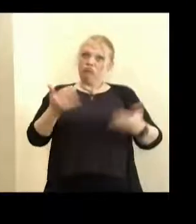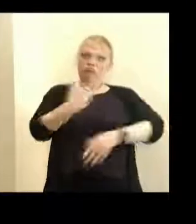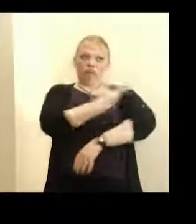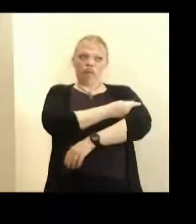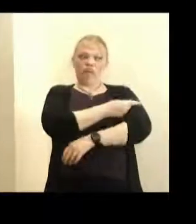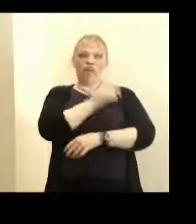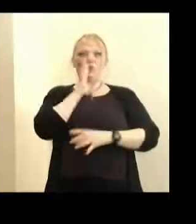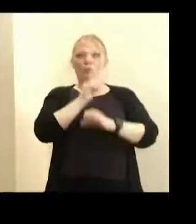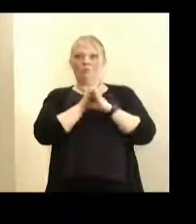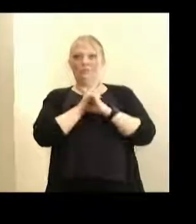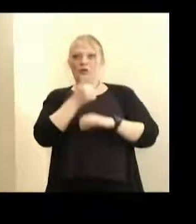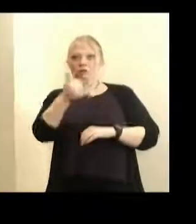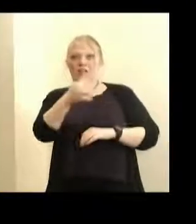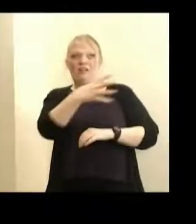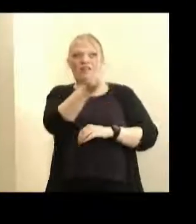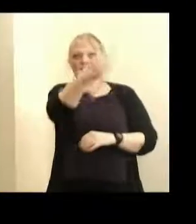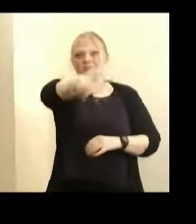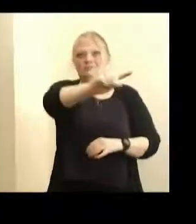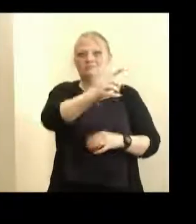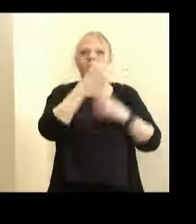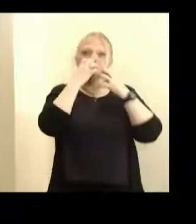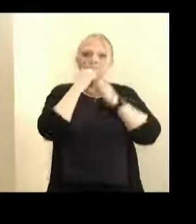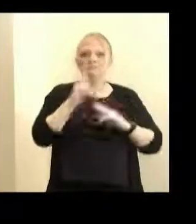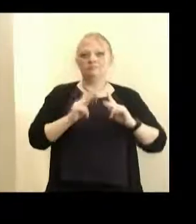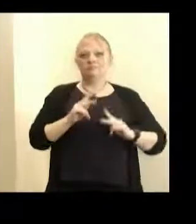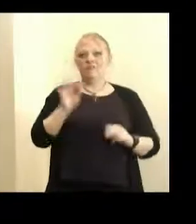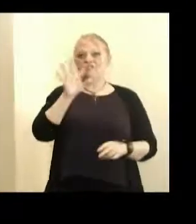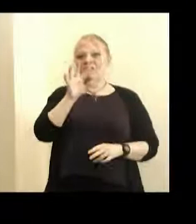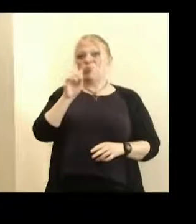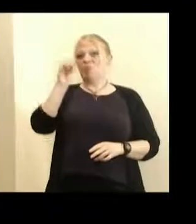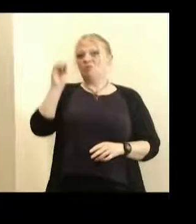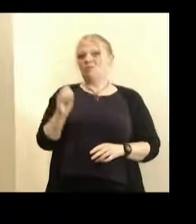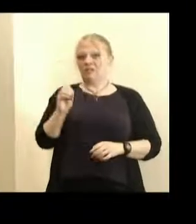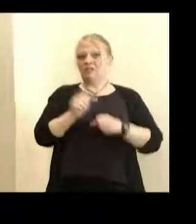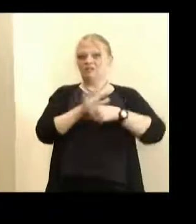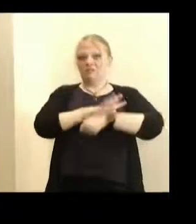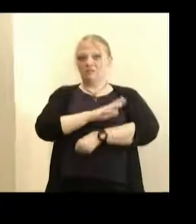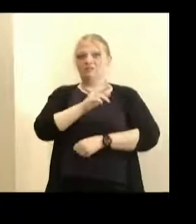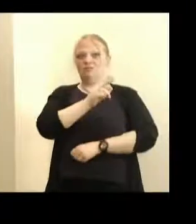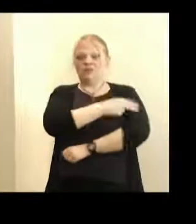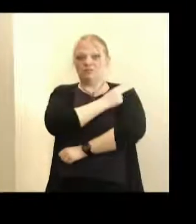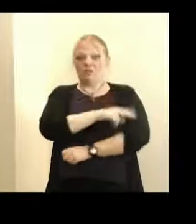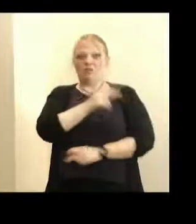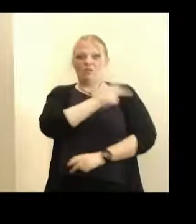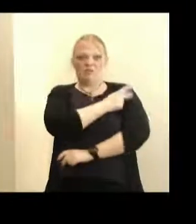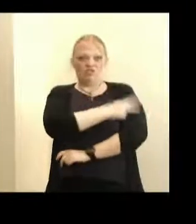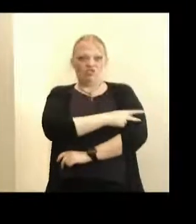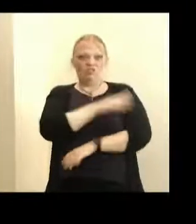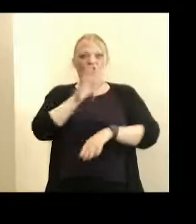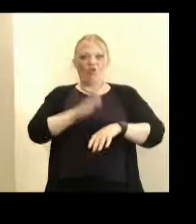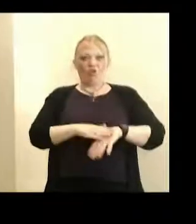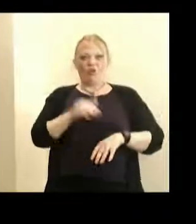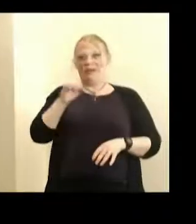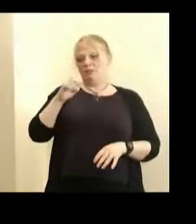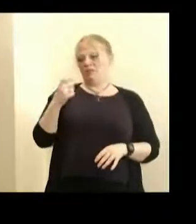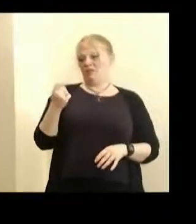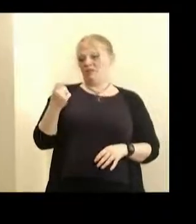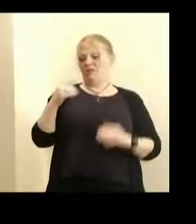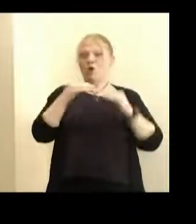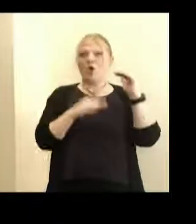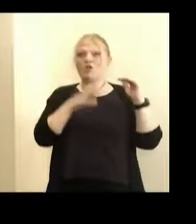going to protect yourself and your loved ones. 51% of the COVID-19 hospitalizations on the 11th are under the